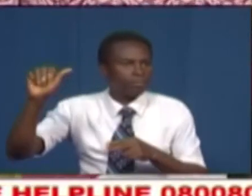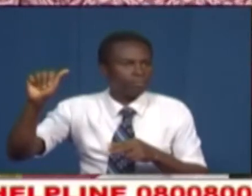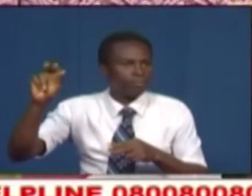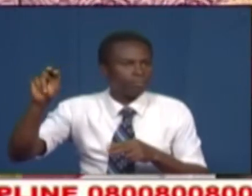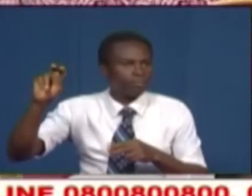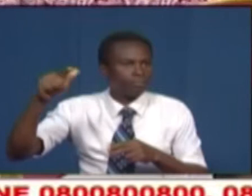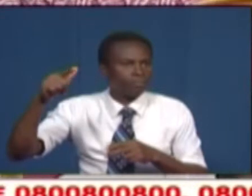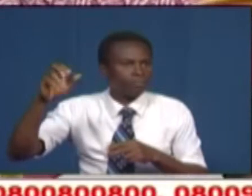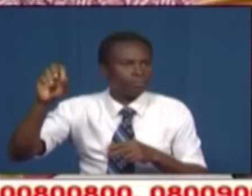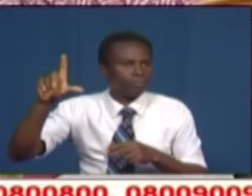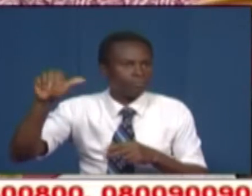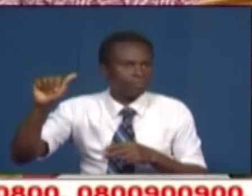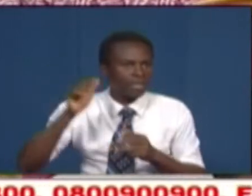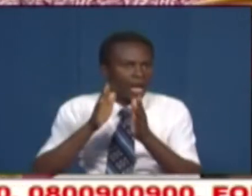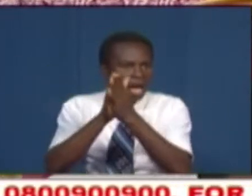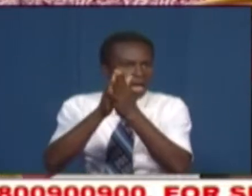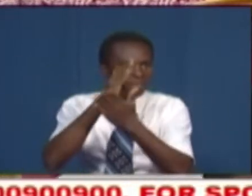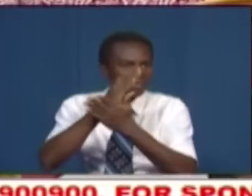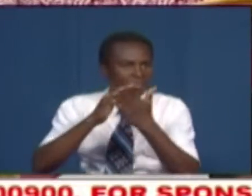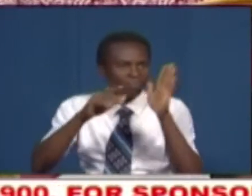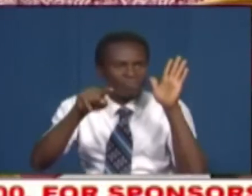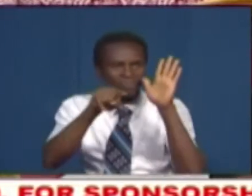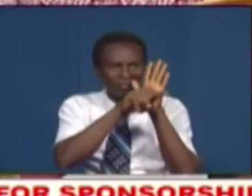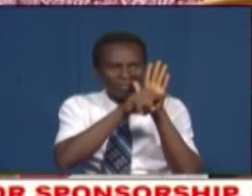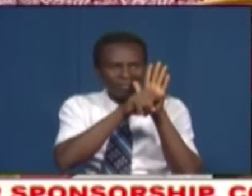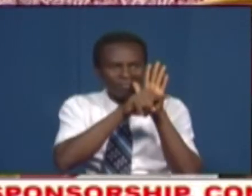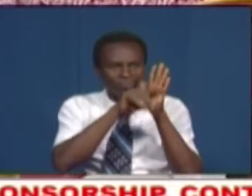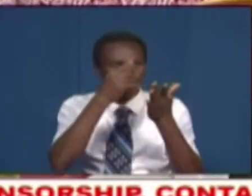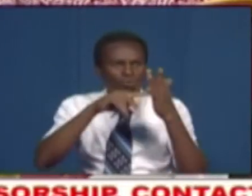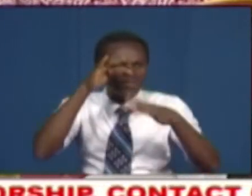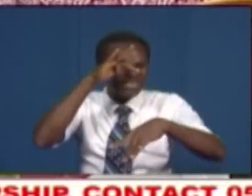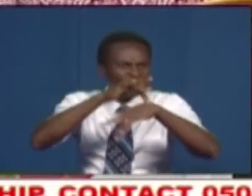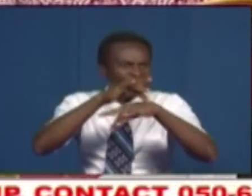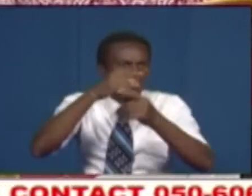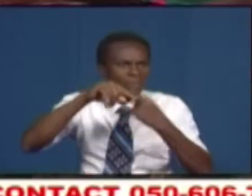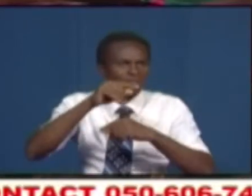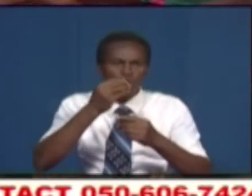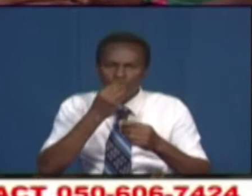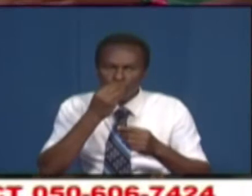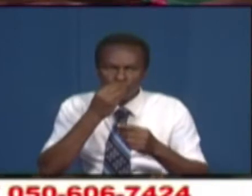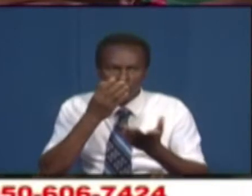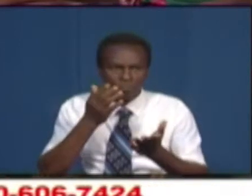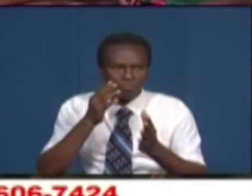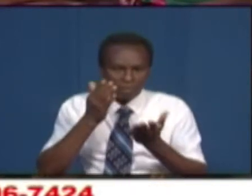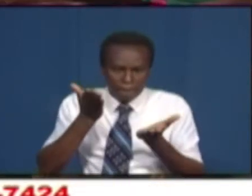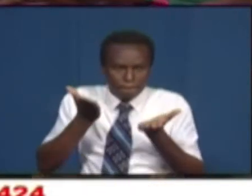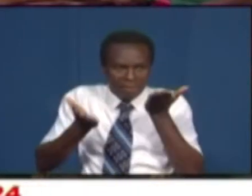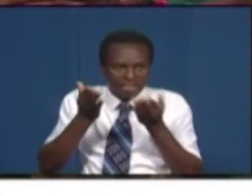to ask some of the effects of not eating balanced diet. Okay, Angela, can you just